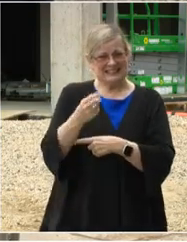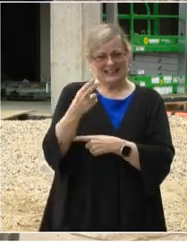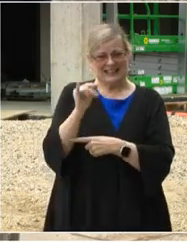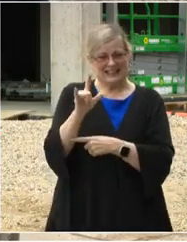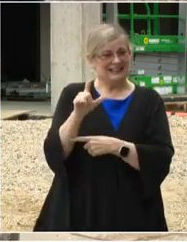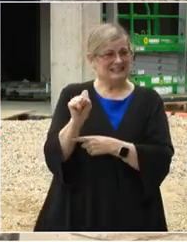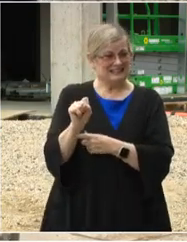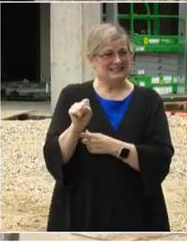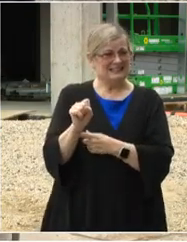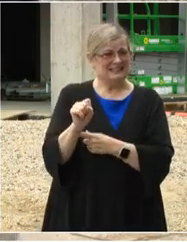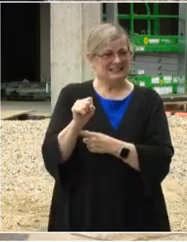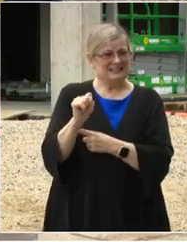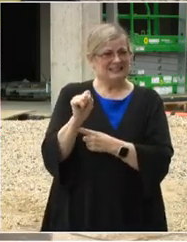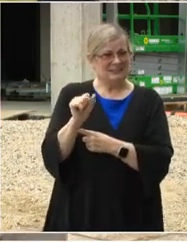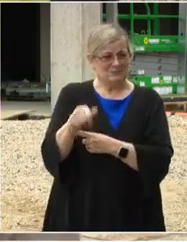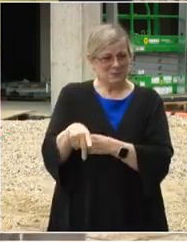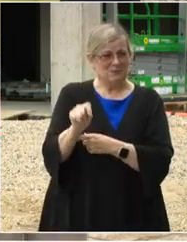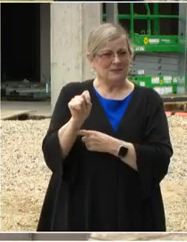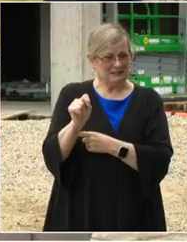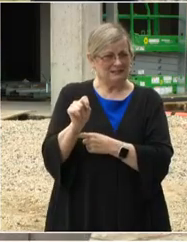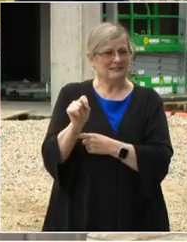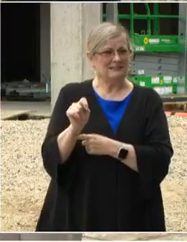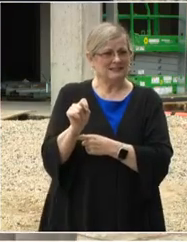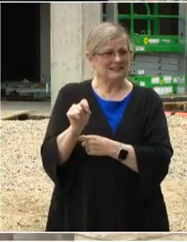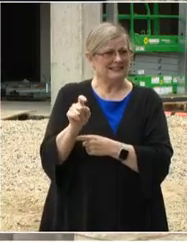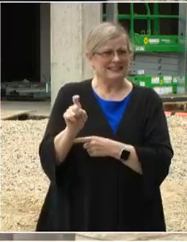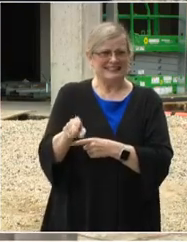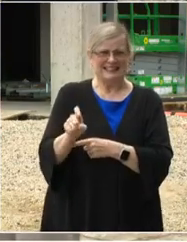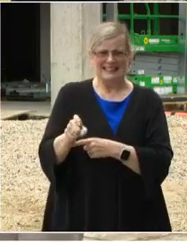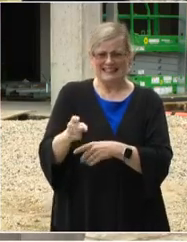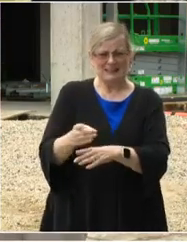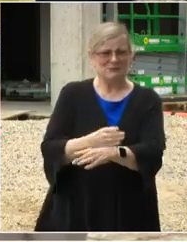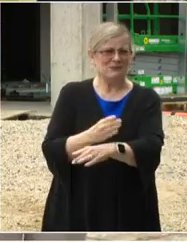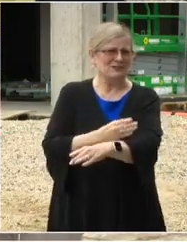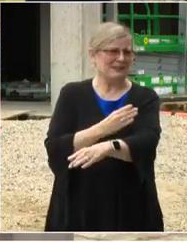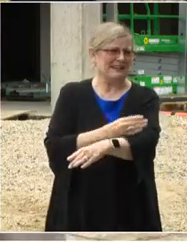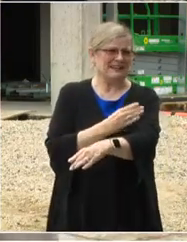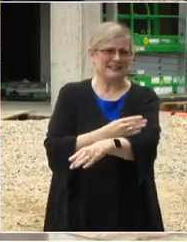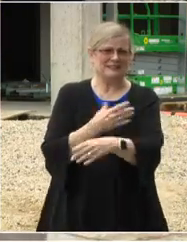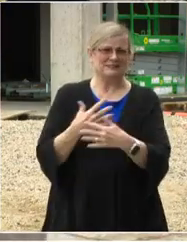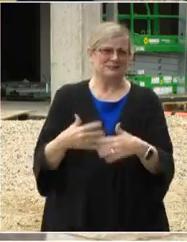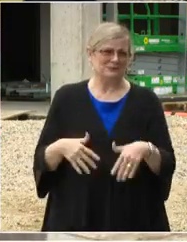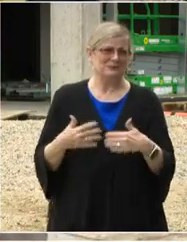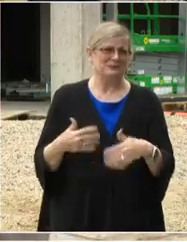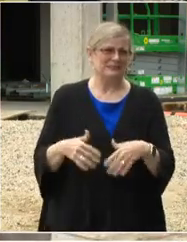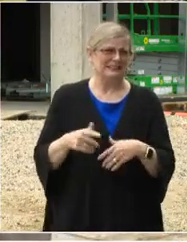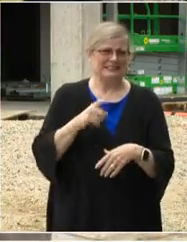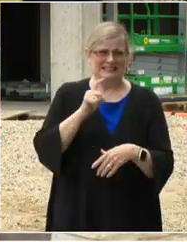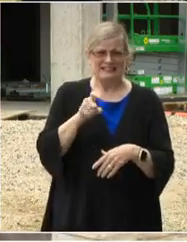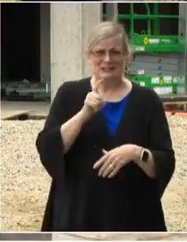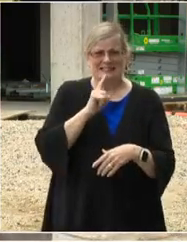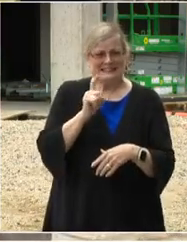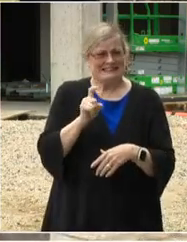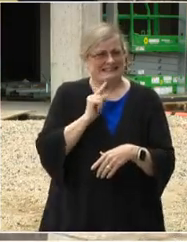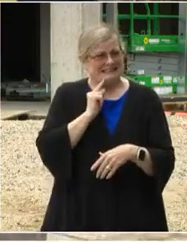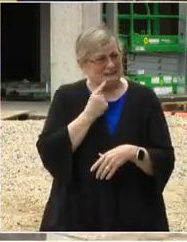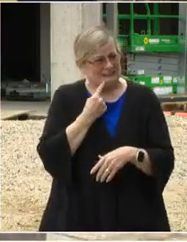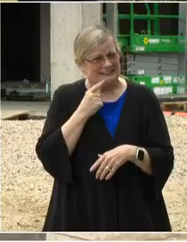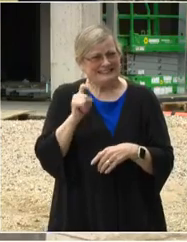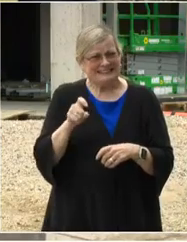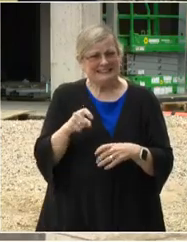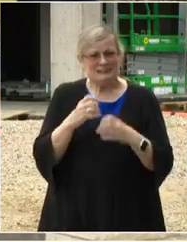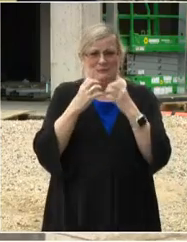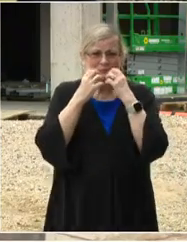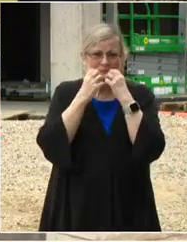Ward 8, but that is where there needs to be a renovation and an upgrading of the units in order to preserve the existing housing